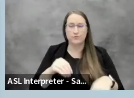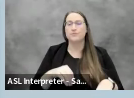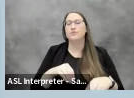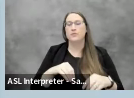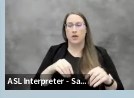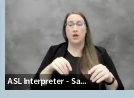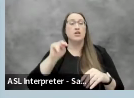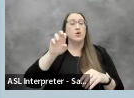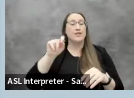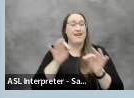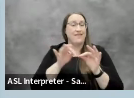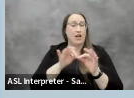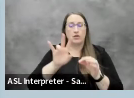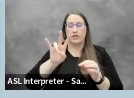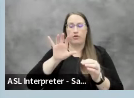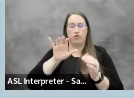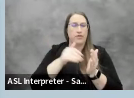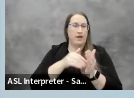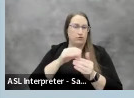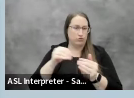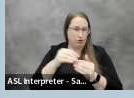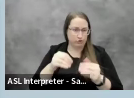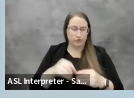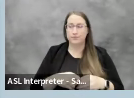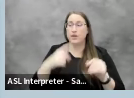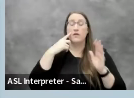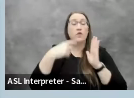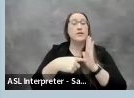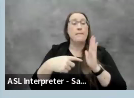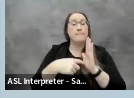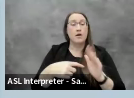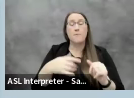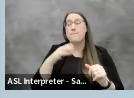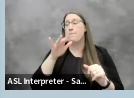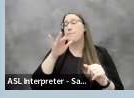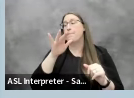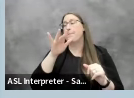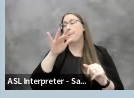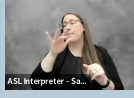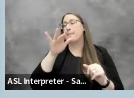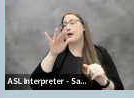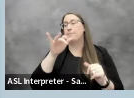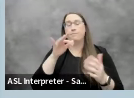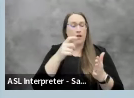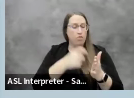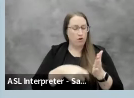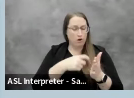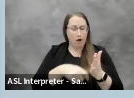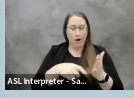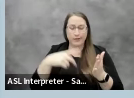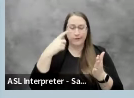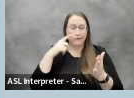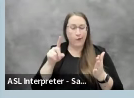net value there of $700,000. Let's say once again that the cost of